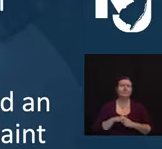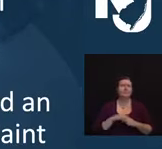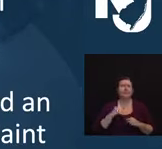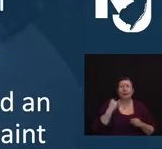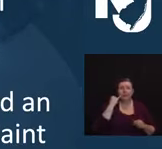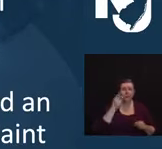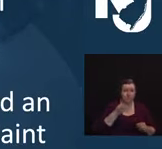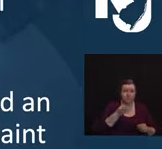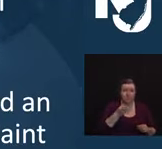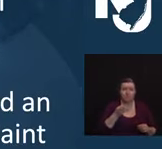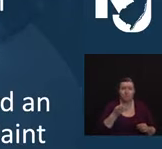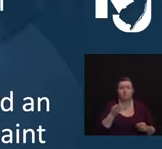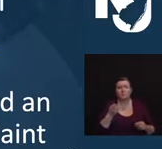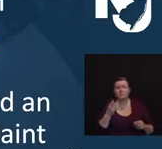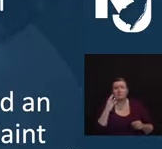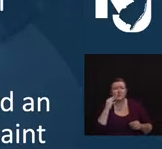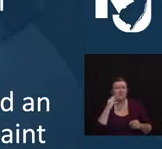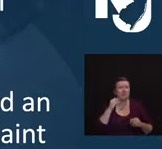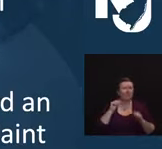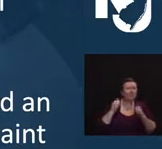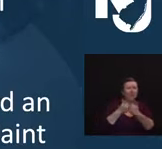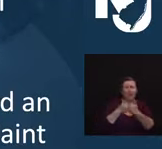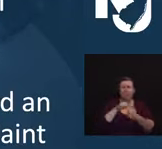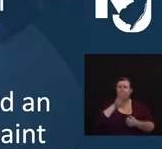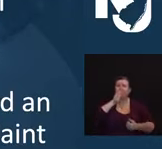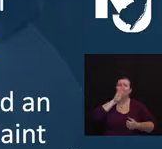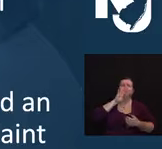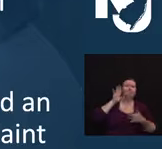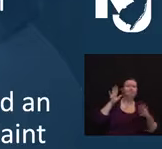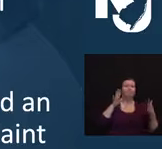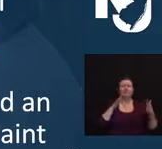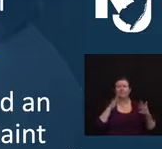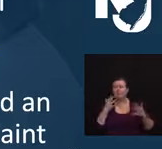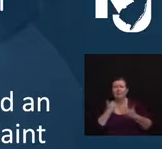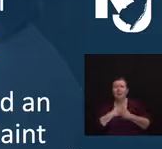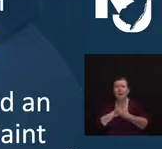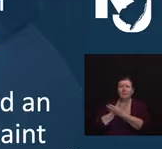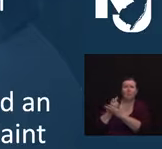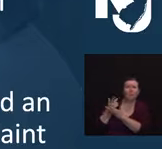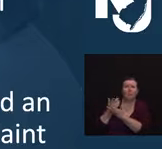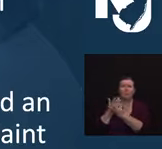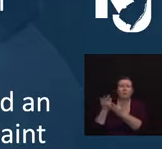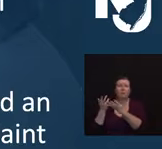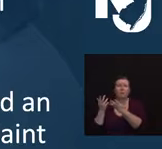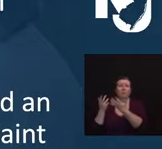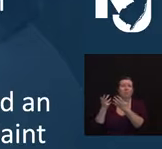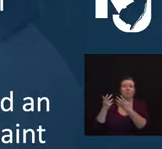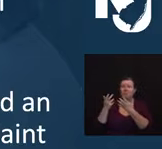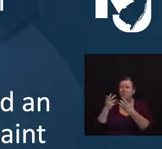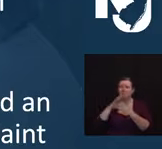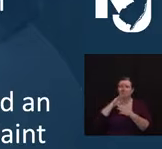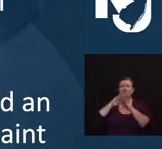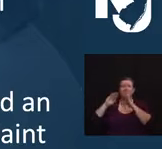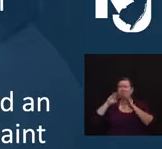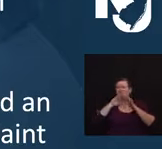in navigating the options for visitation in a long-term care setting to call the Office of the Long-Term Care